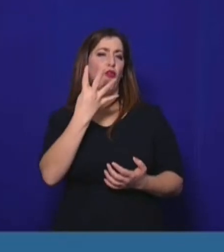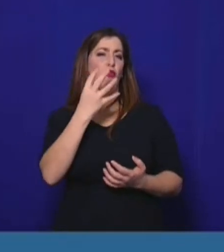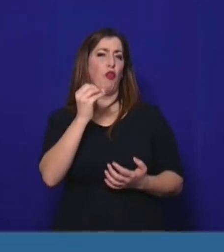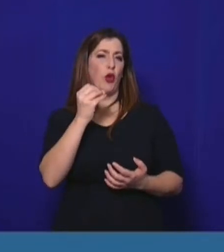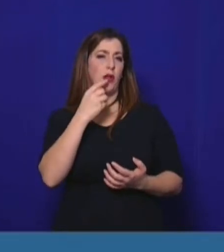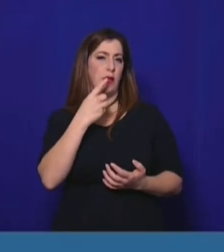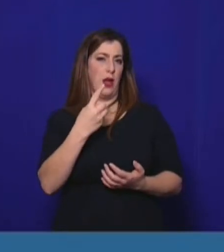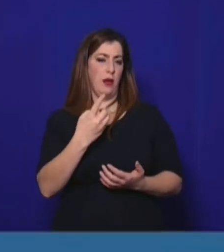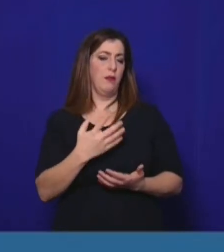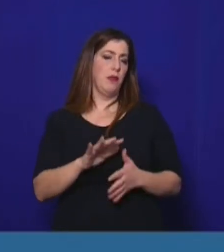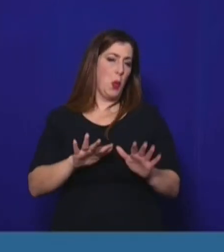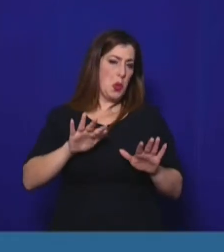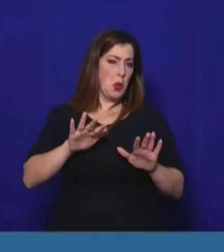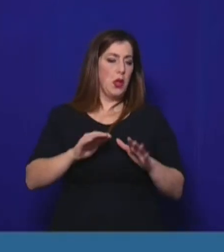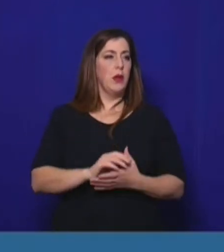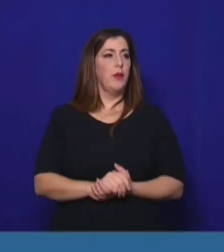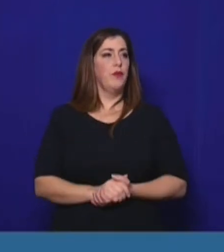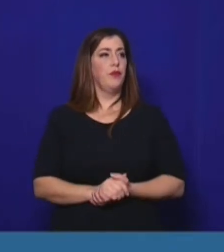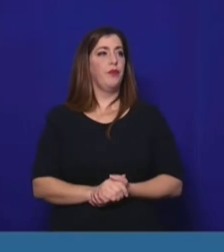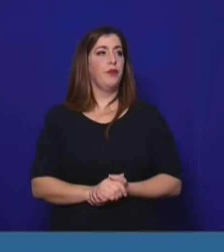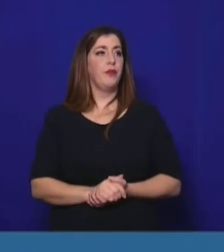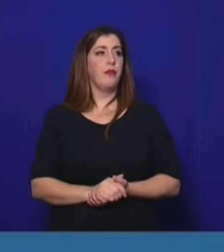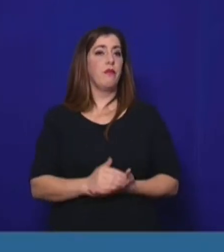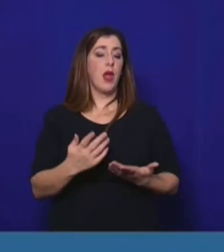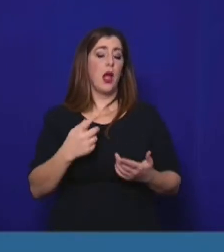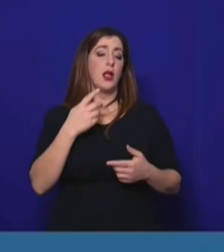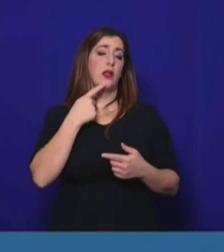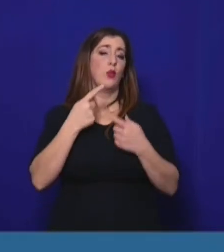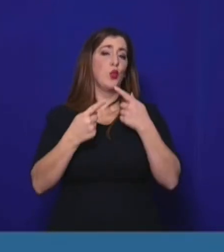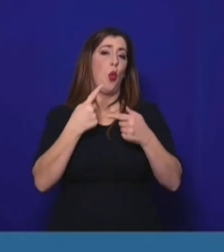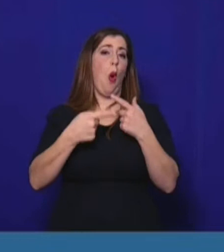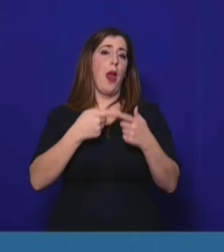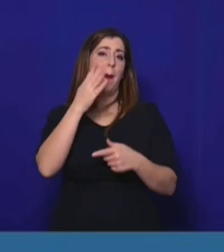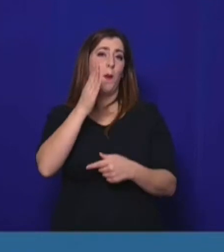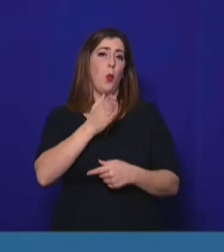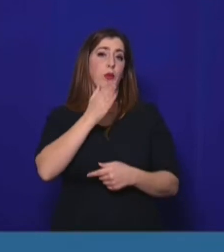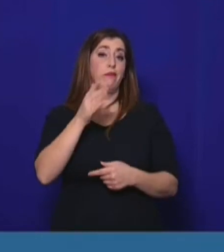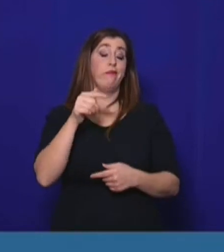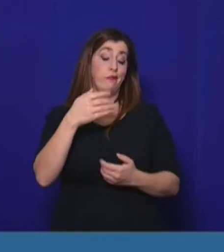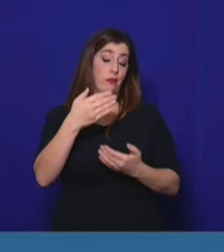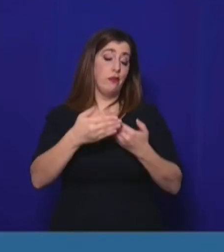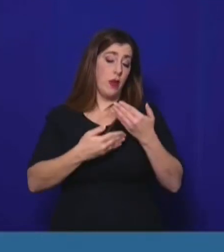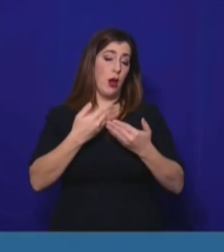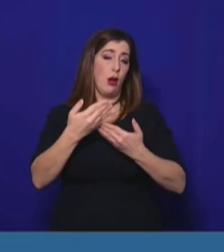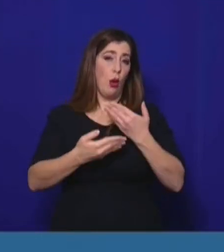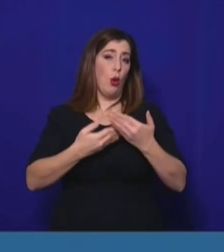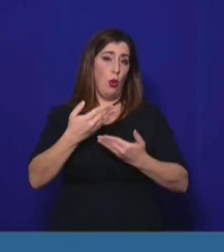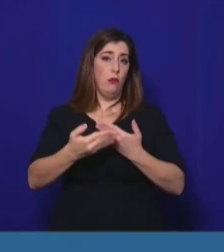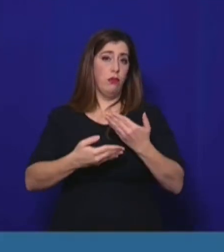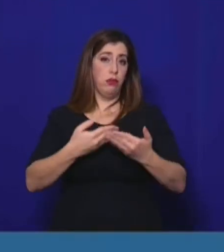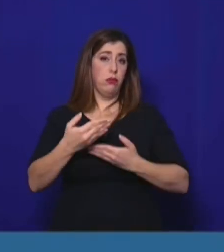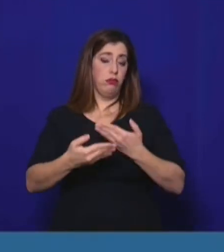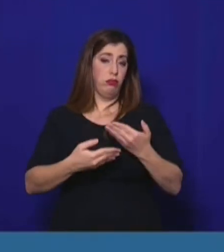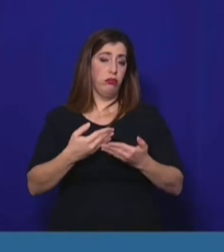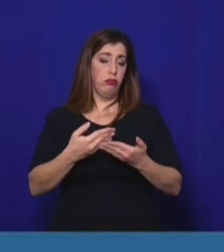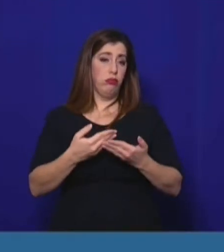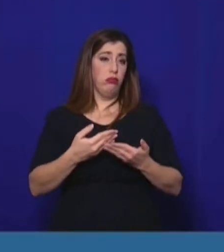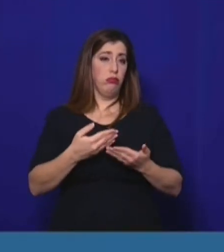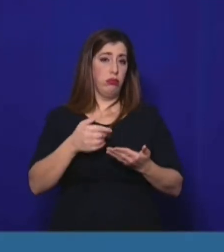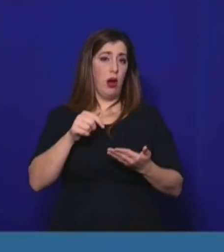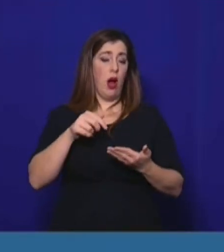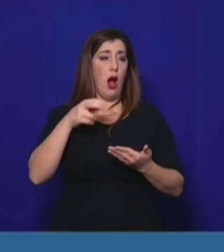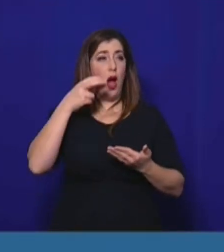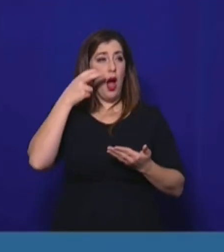sena. L-imwiet baqgħu hemmhekk ukoll fejn qegħdin naraw numru ta' imwiet li qed ikollna kuljum niftakru